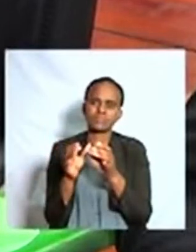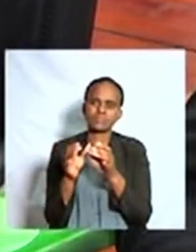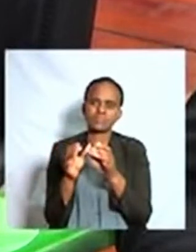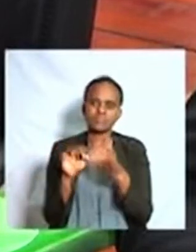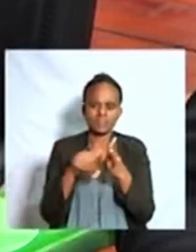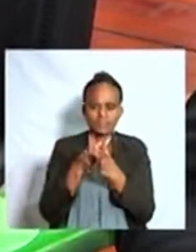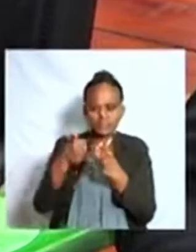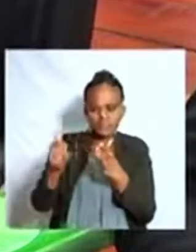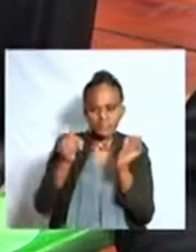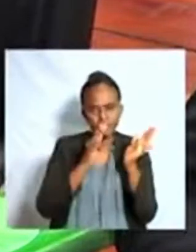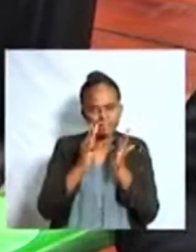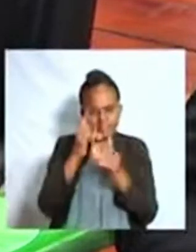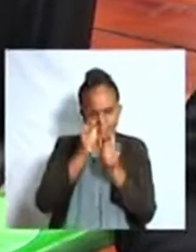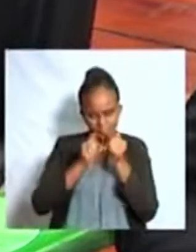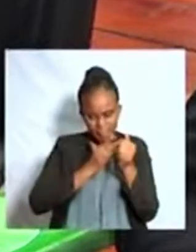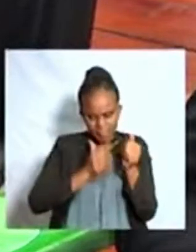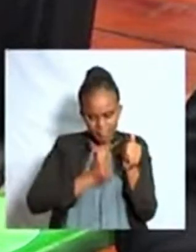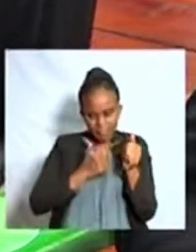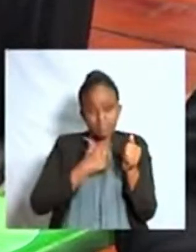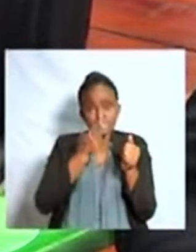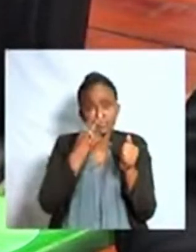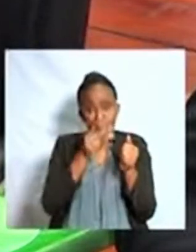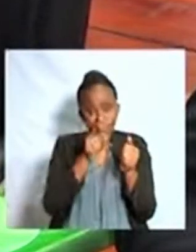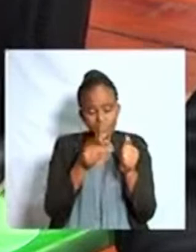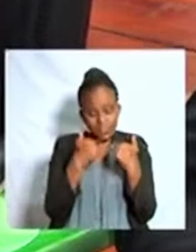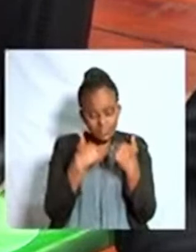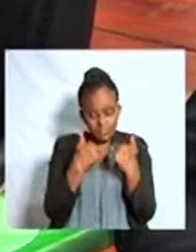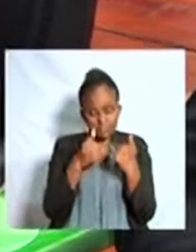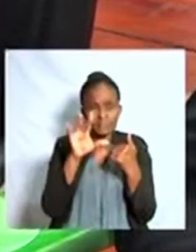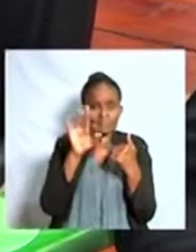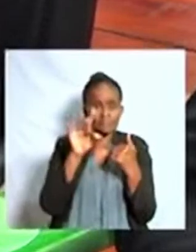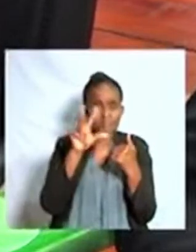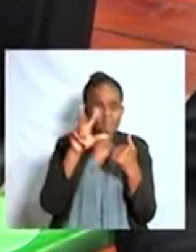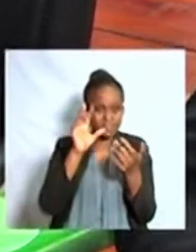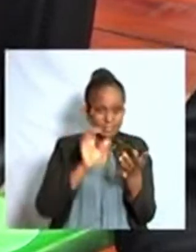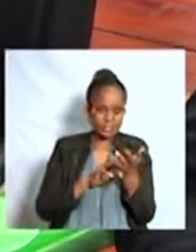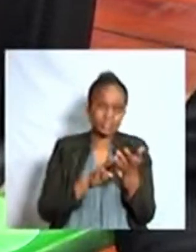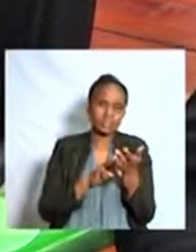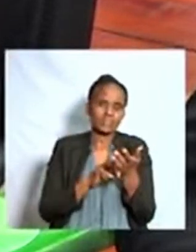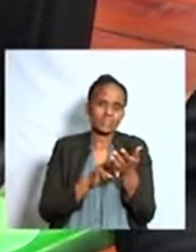How do you intend? Because I've seen it's like there is